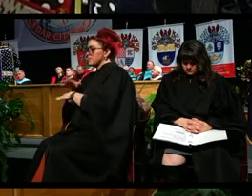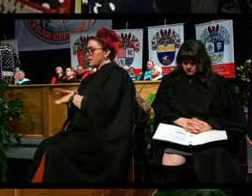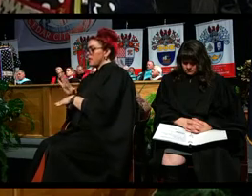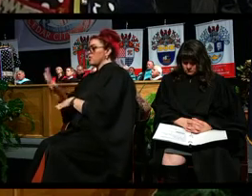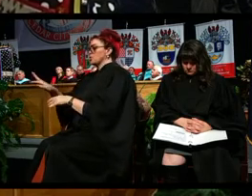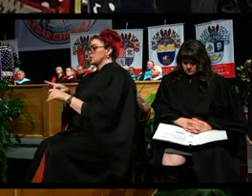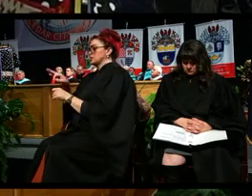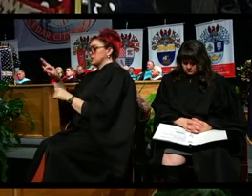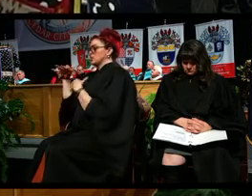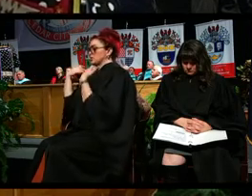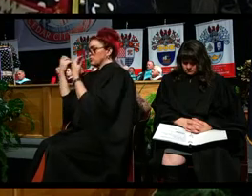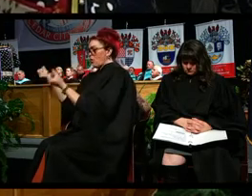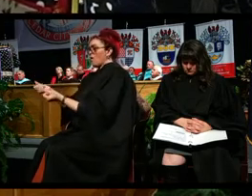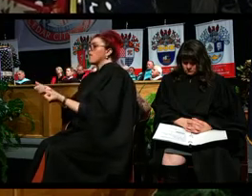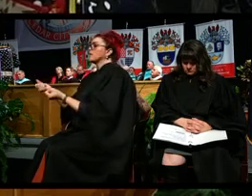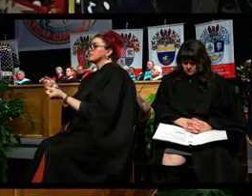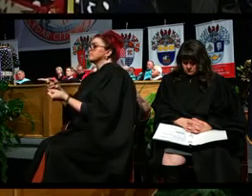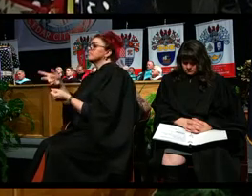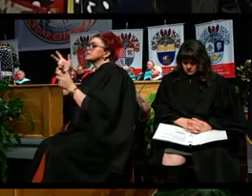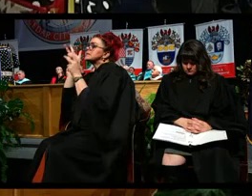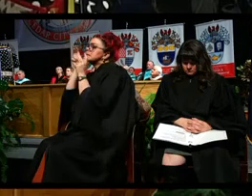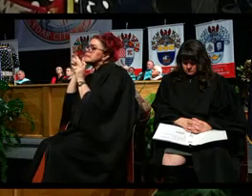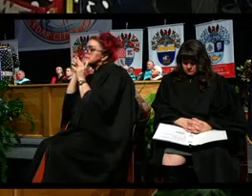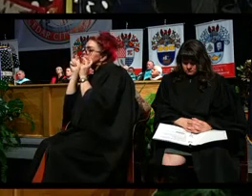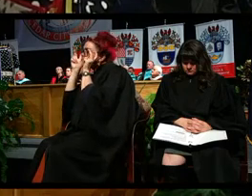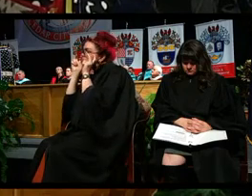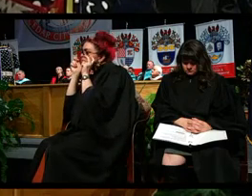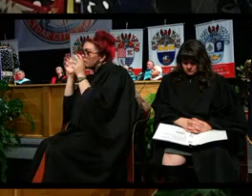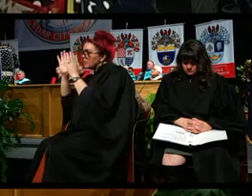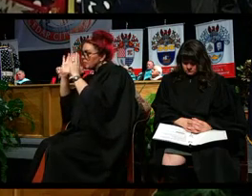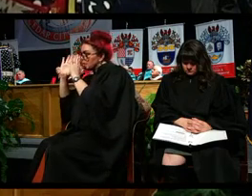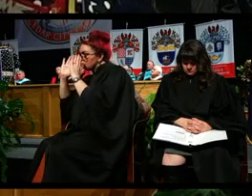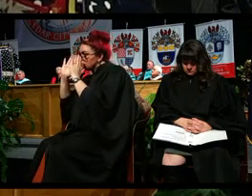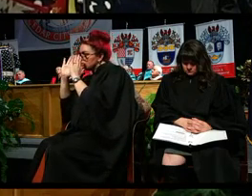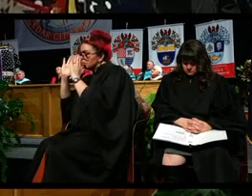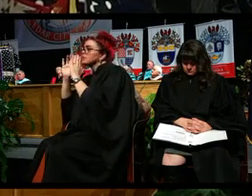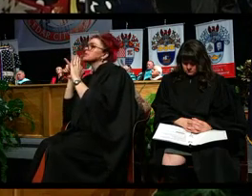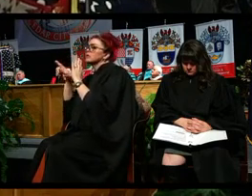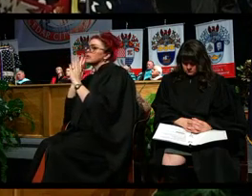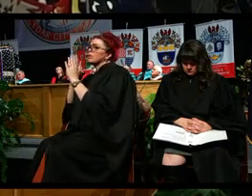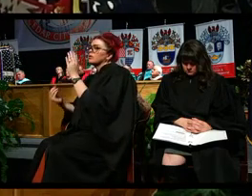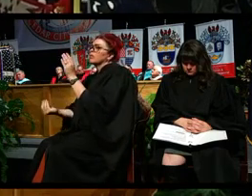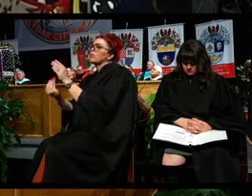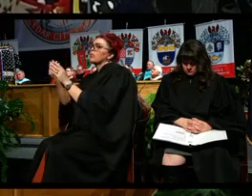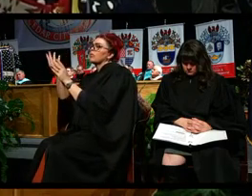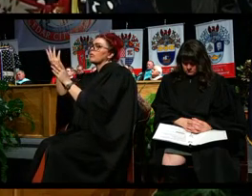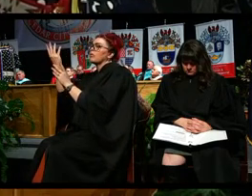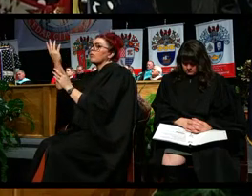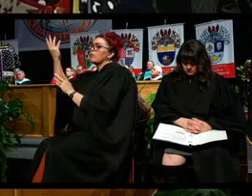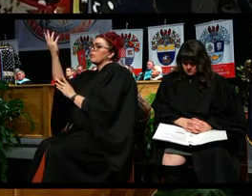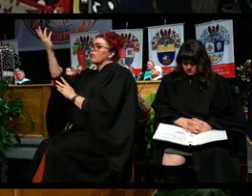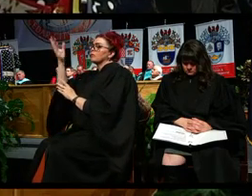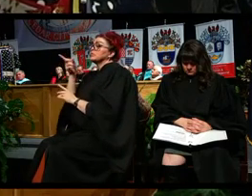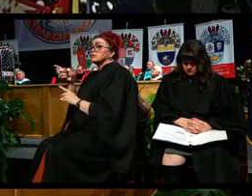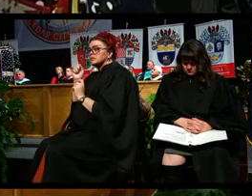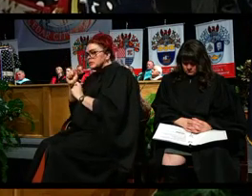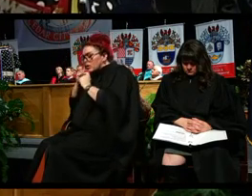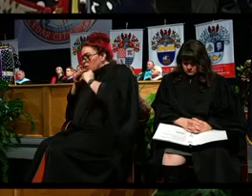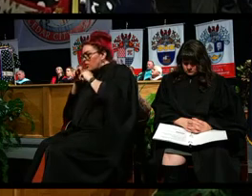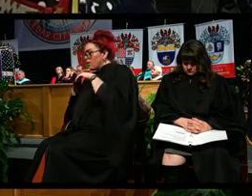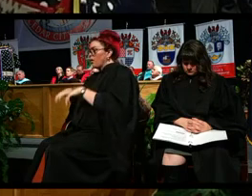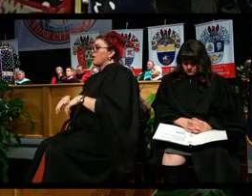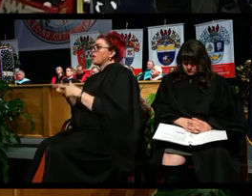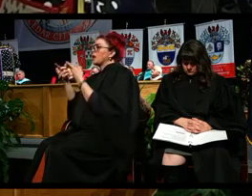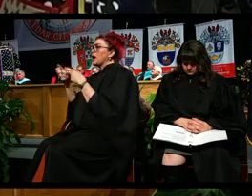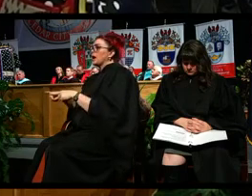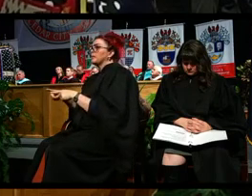strong. As you listen, pay attention, you'll grow. You'll be surprised at how things are going to come